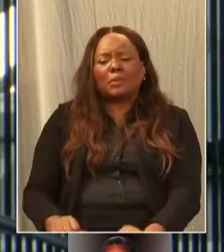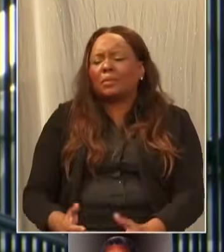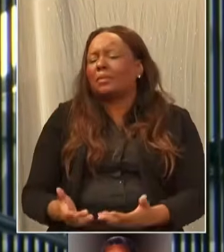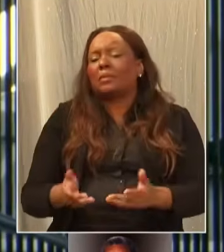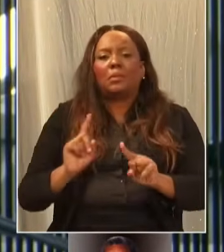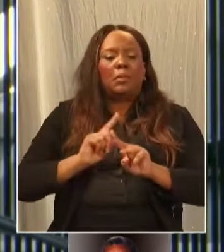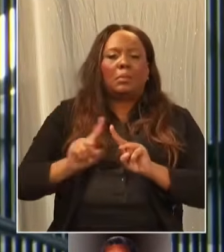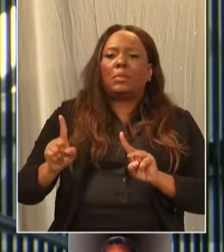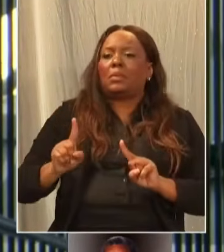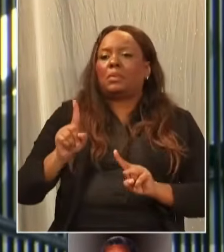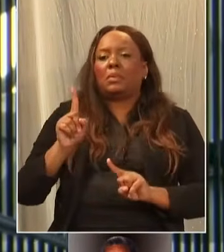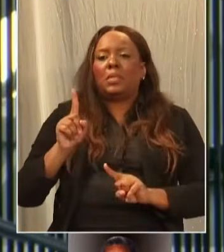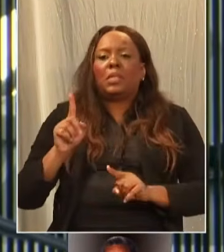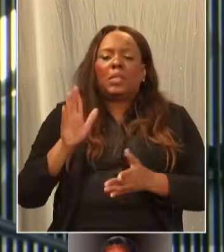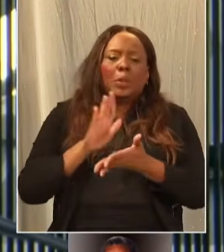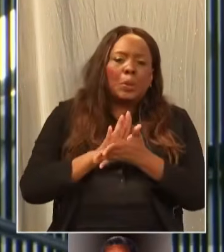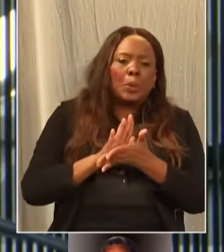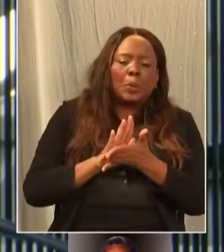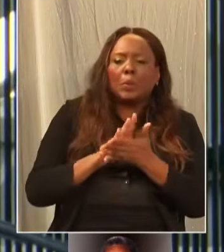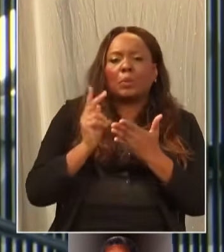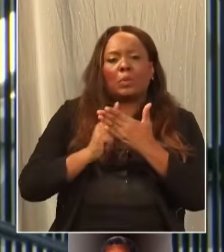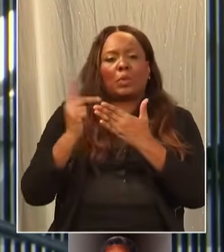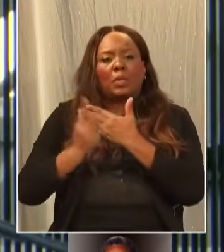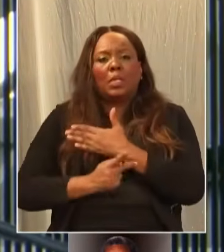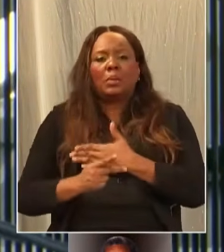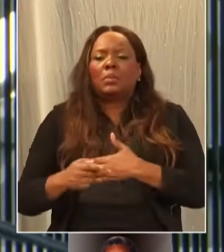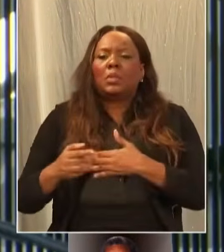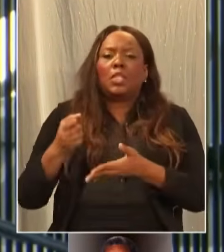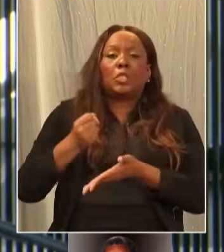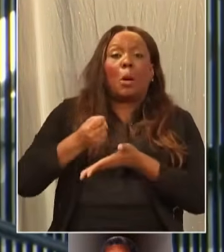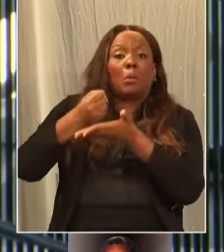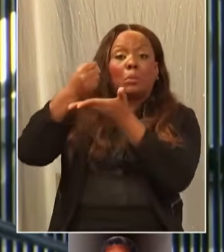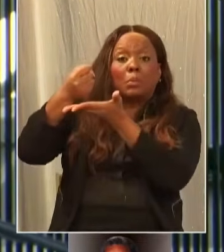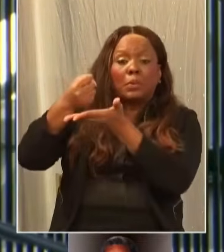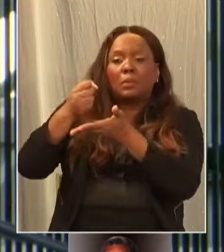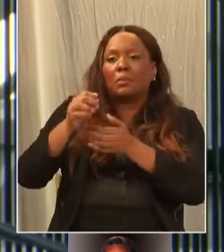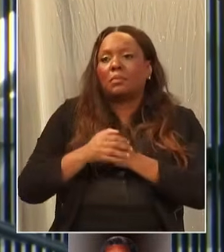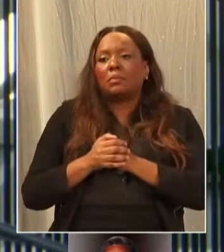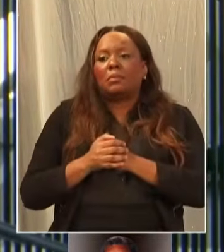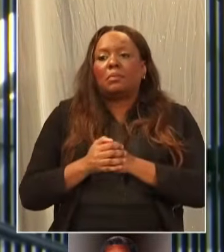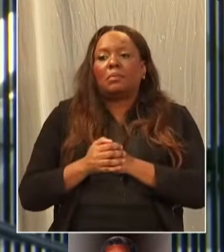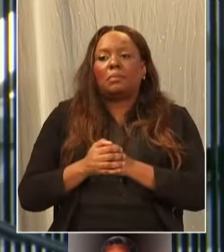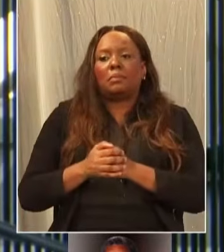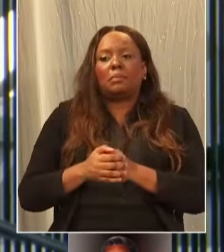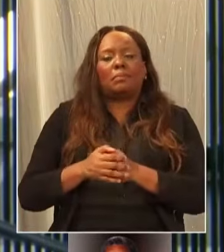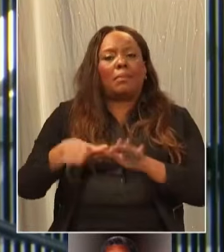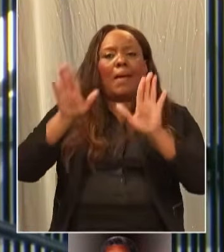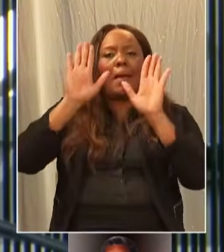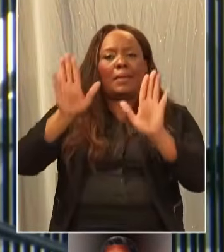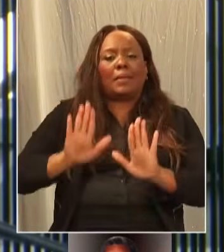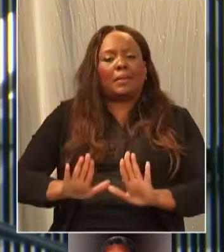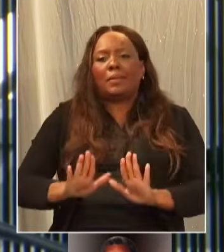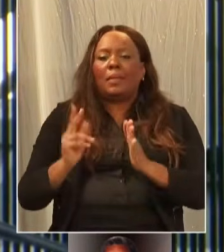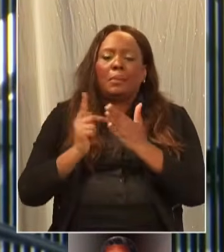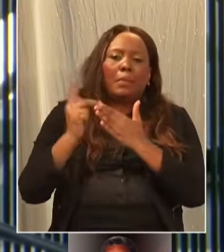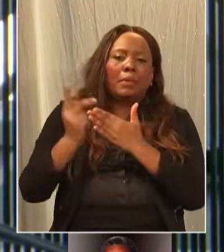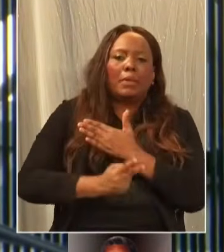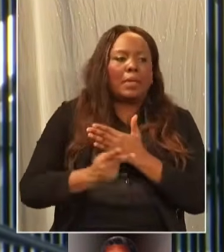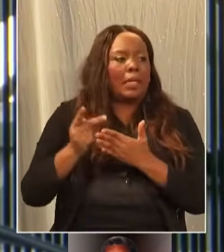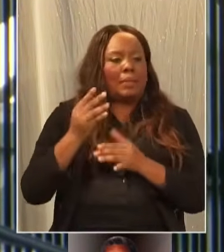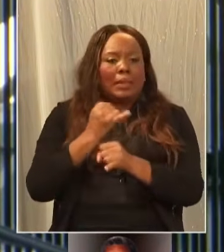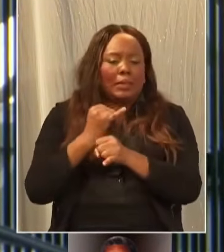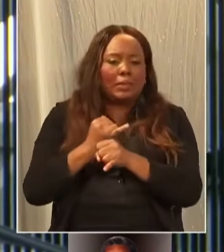academies, coaching programs, scholarships, and centers of excellence that prepare young Caribbean